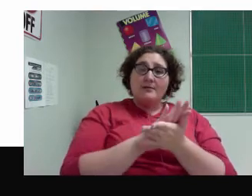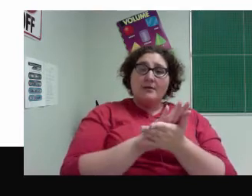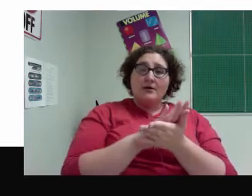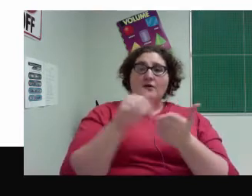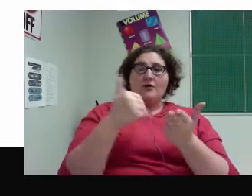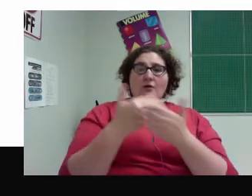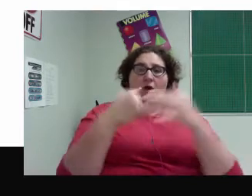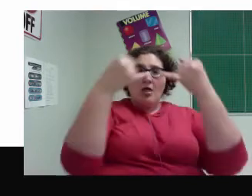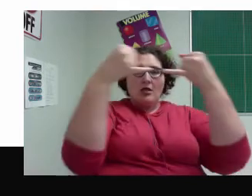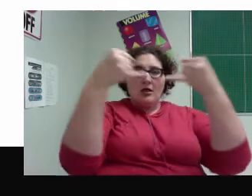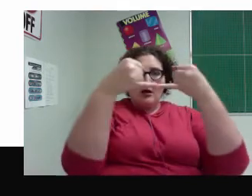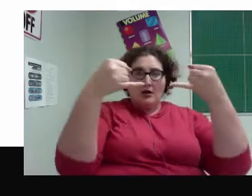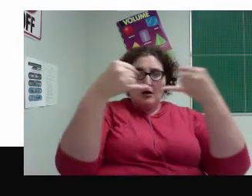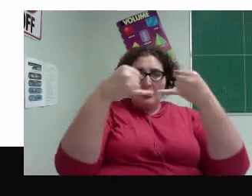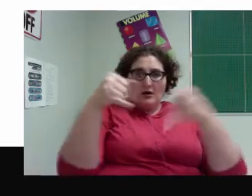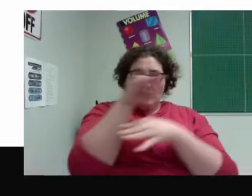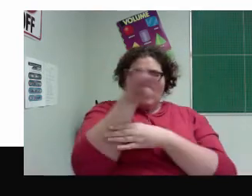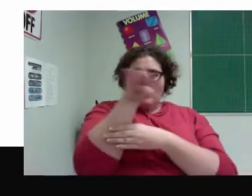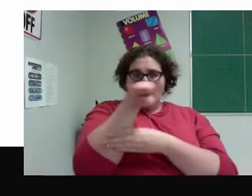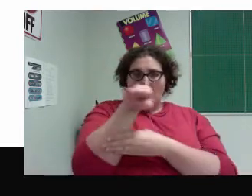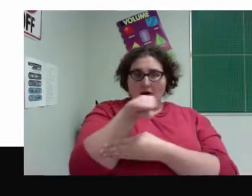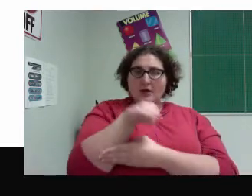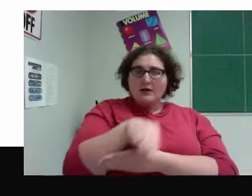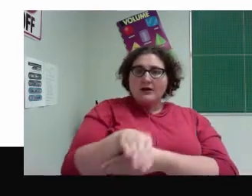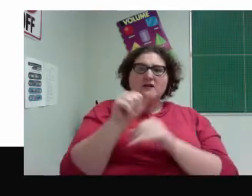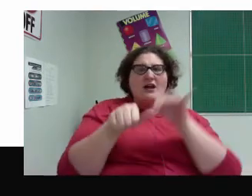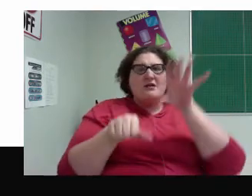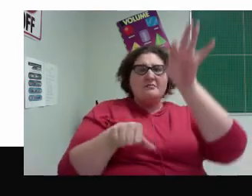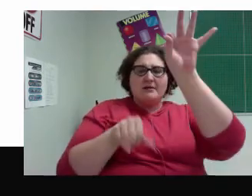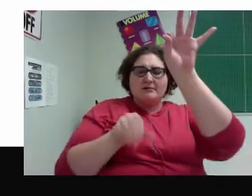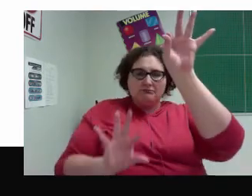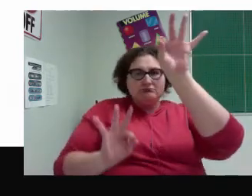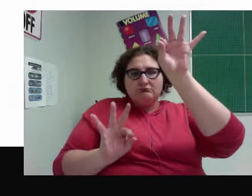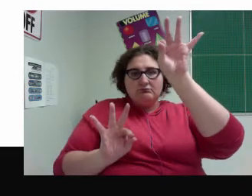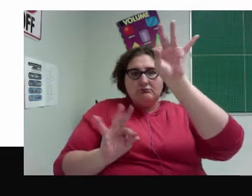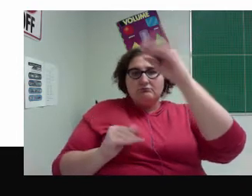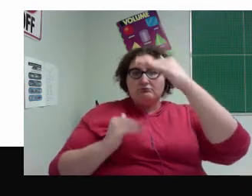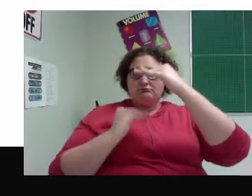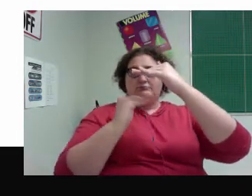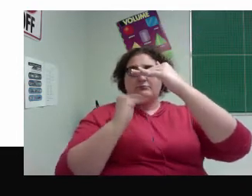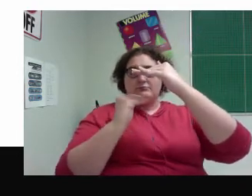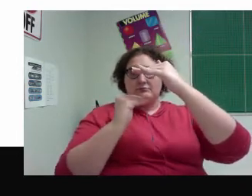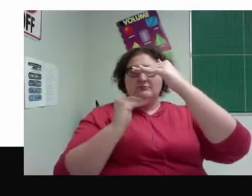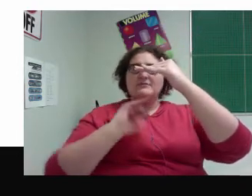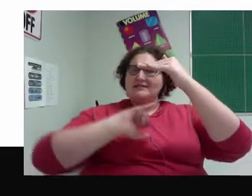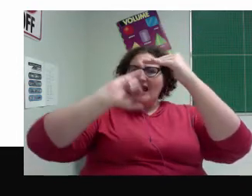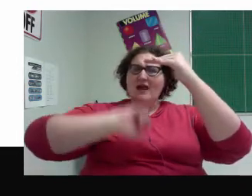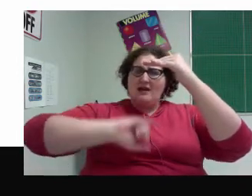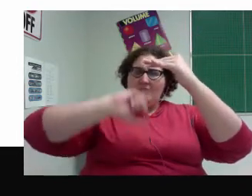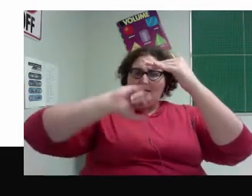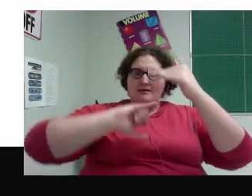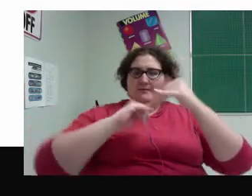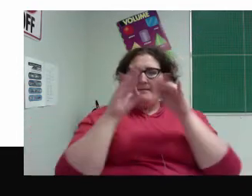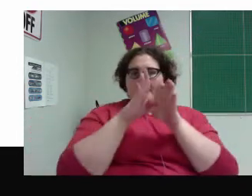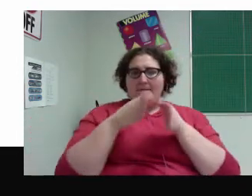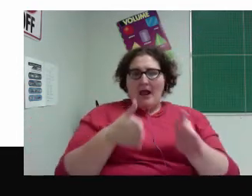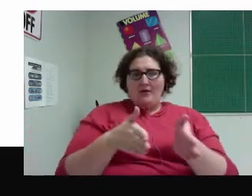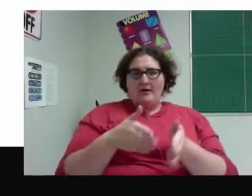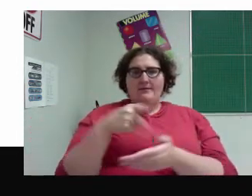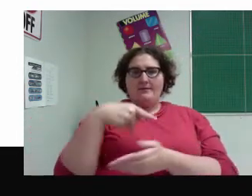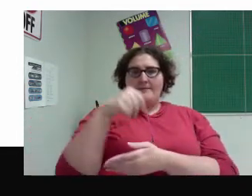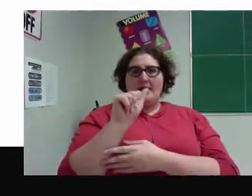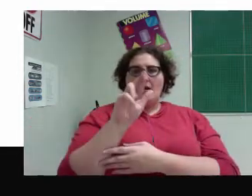to each other, and we could pick two out at random, and it's going to be parallel to another line on your notebook paper.